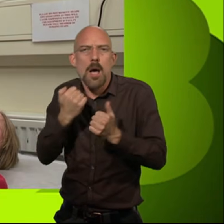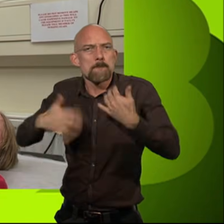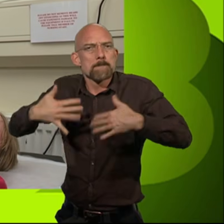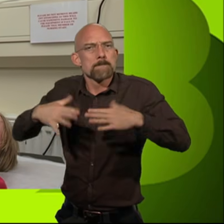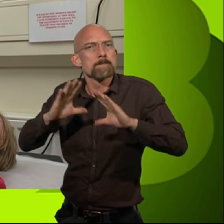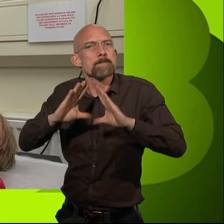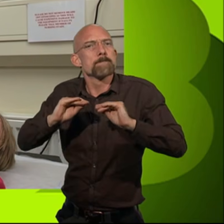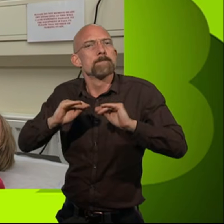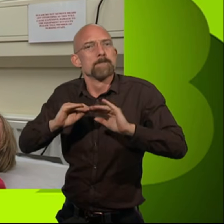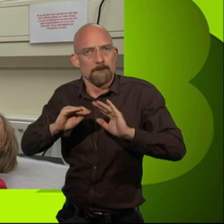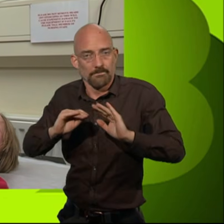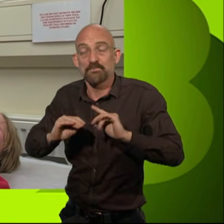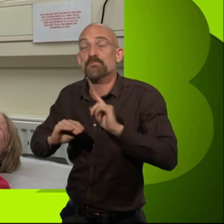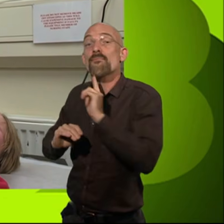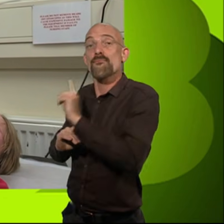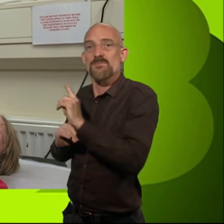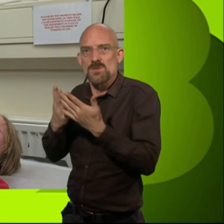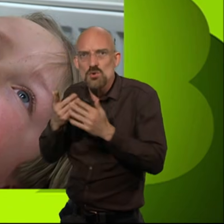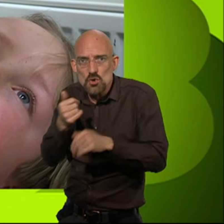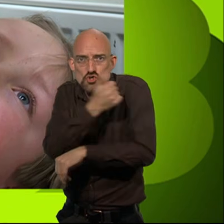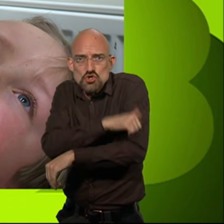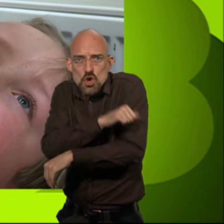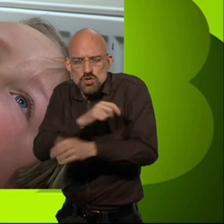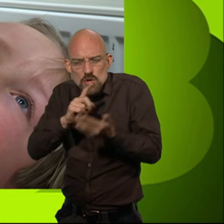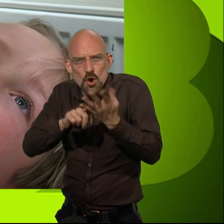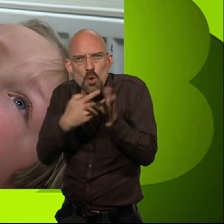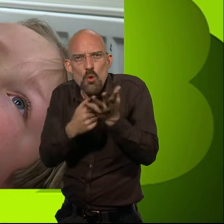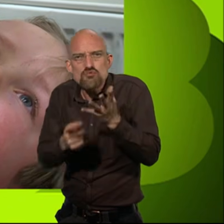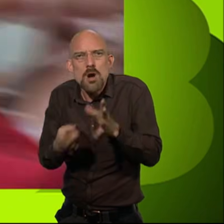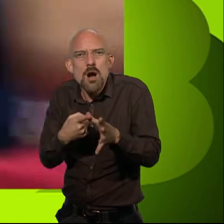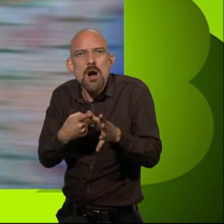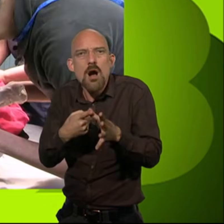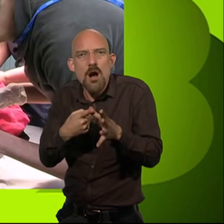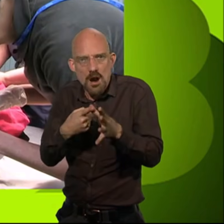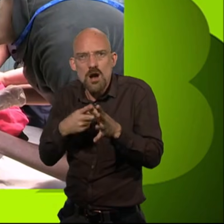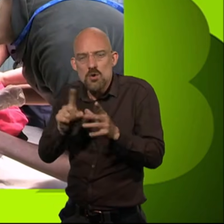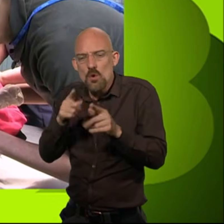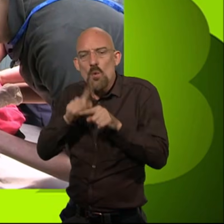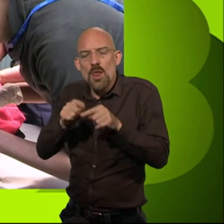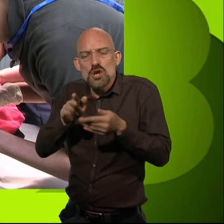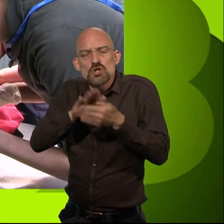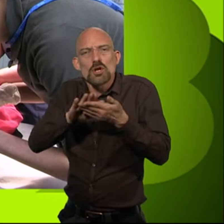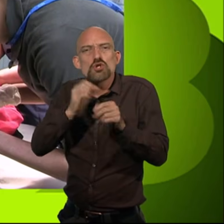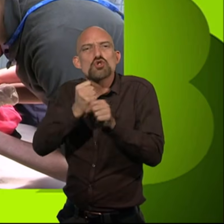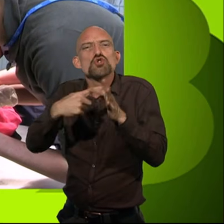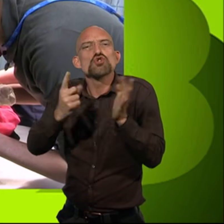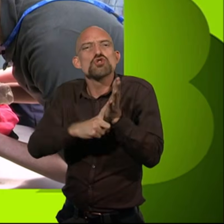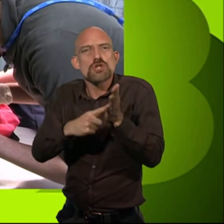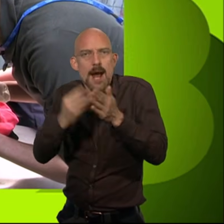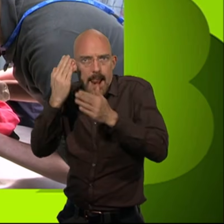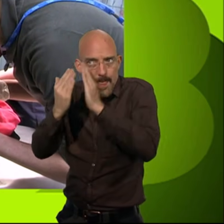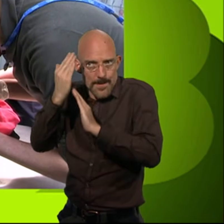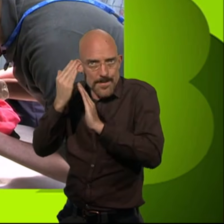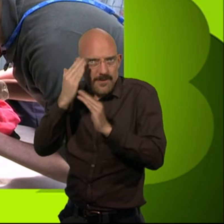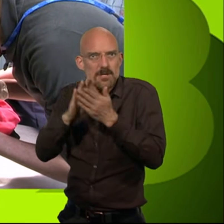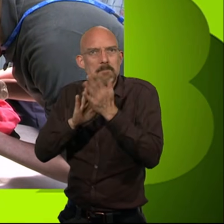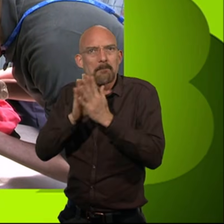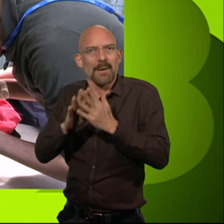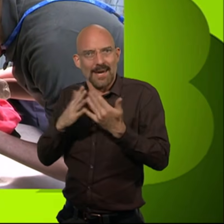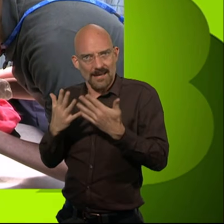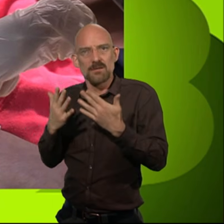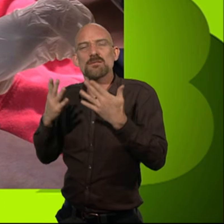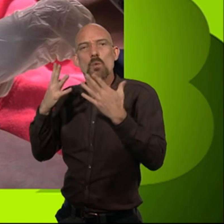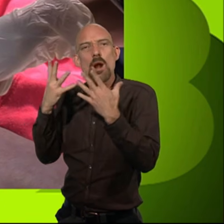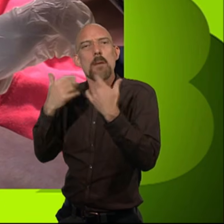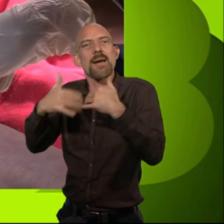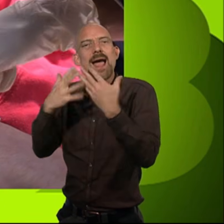stitches. First, Nurse Laura numbs the surface skin with gel. Then Dr. Vanessa injects a stronger anaesthetic deeper into